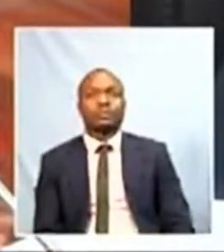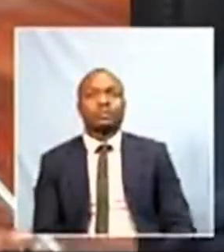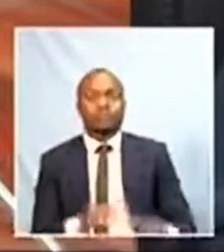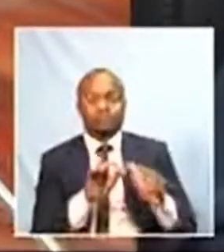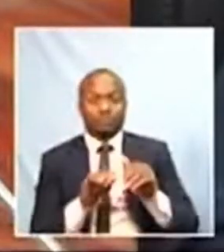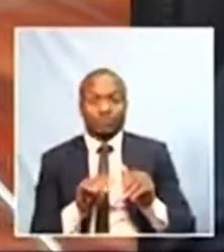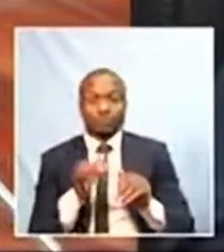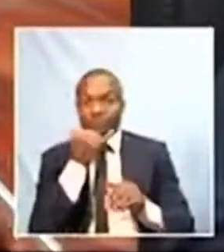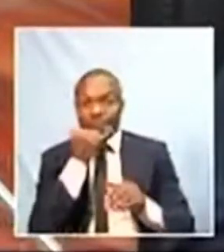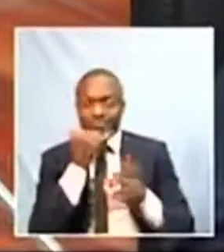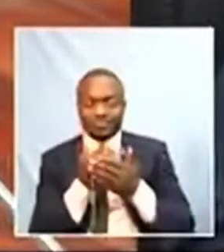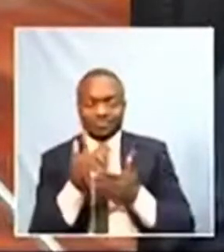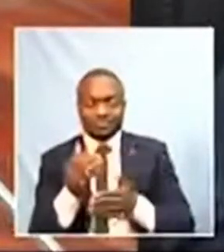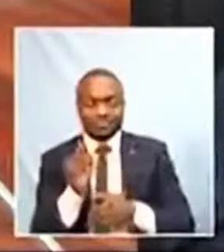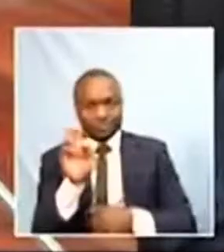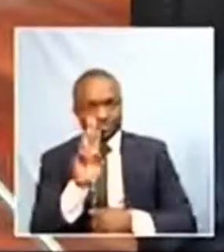funds.